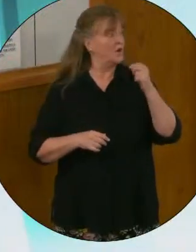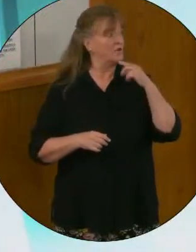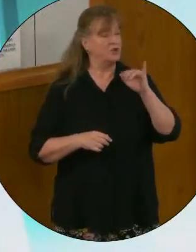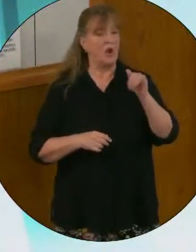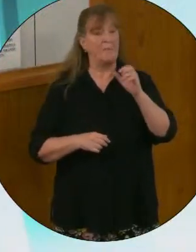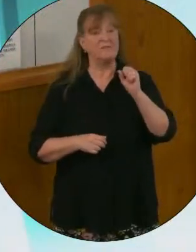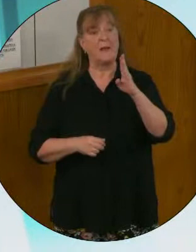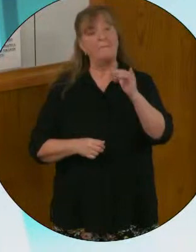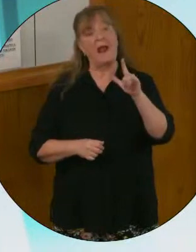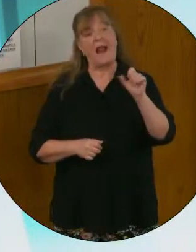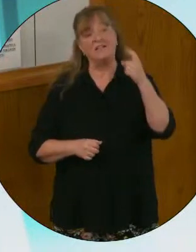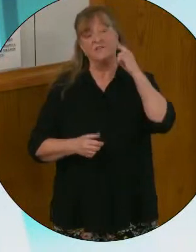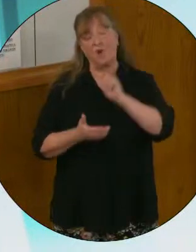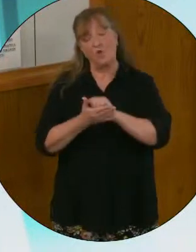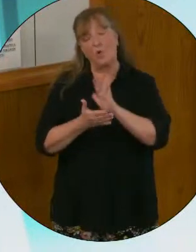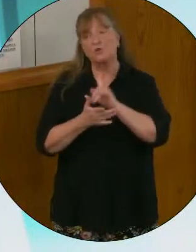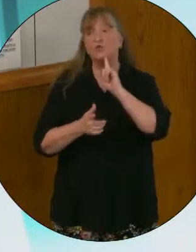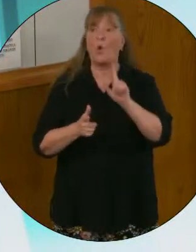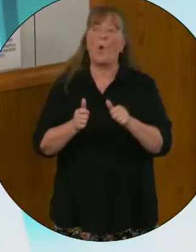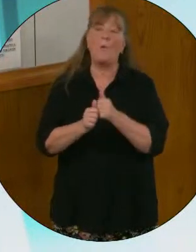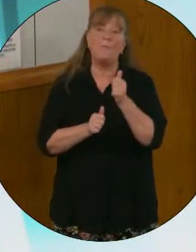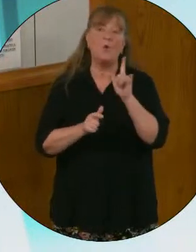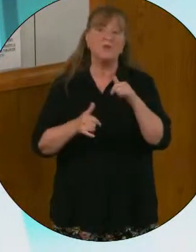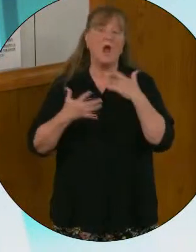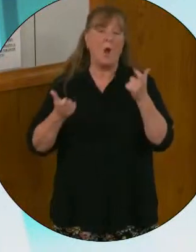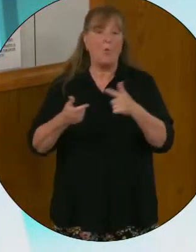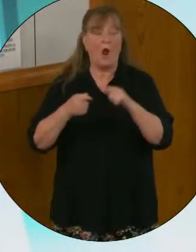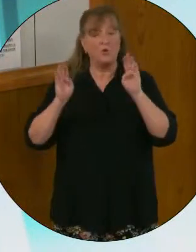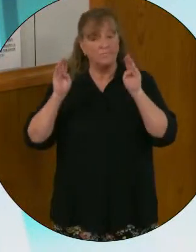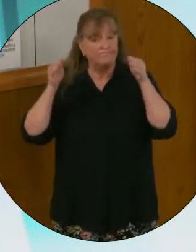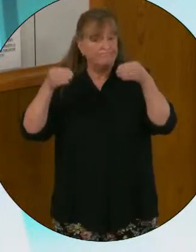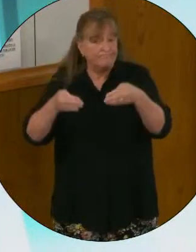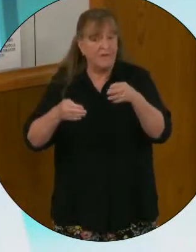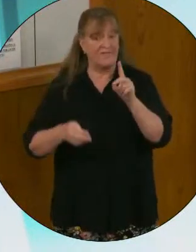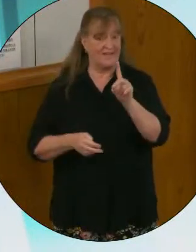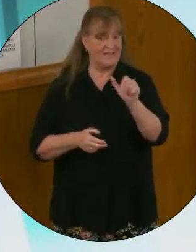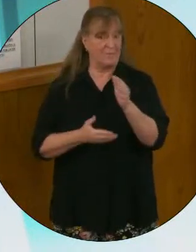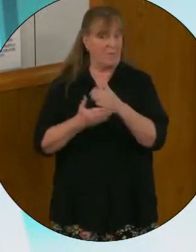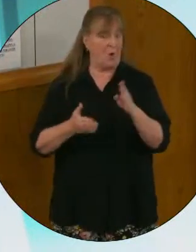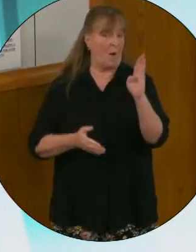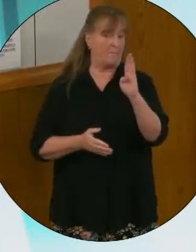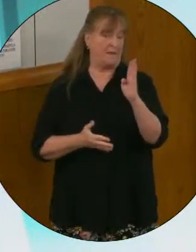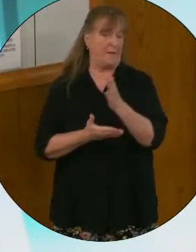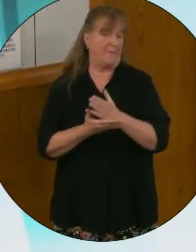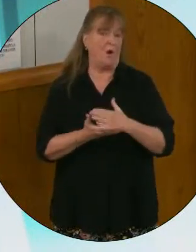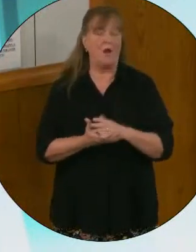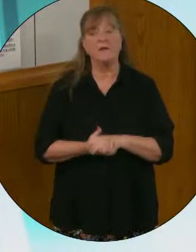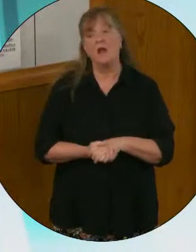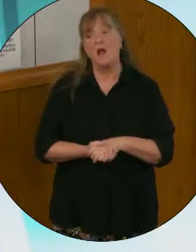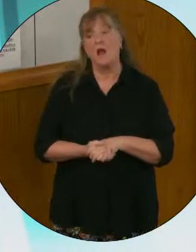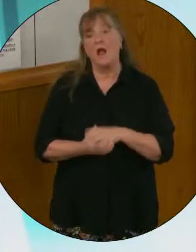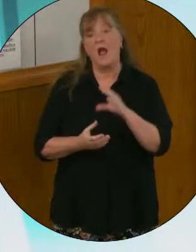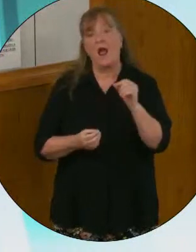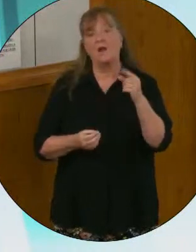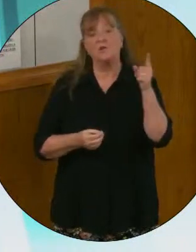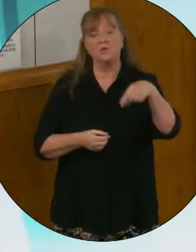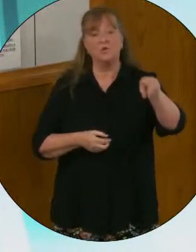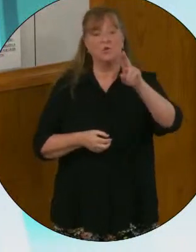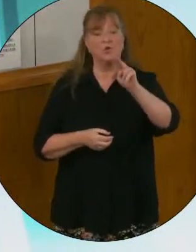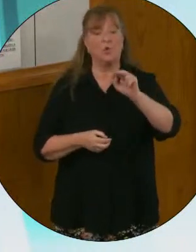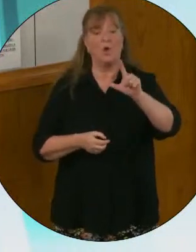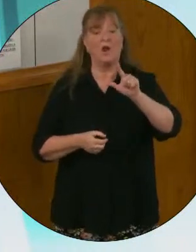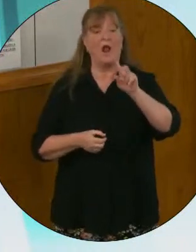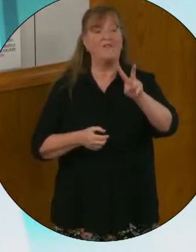record. So mainly I just wanted to address the disabilities part B part and the UNLV